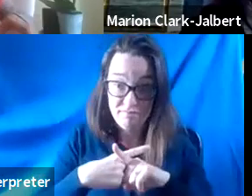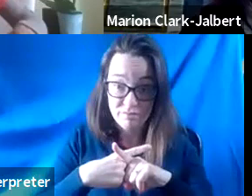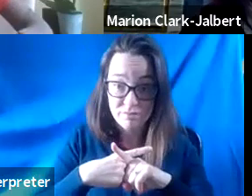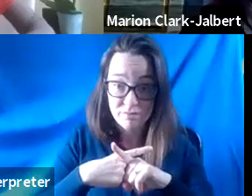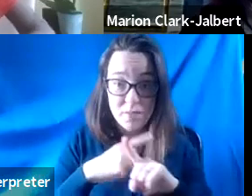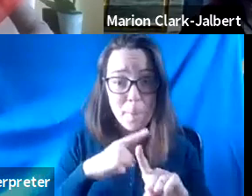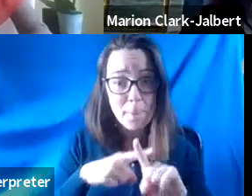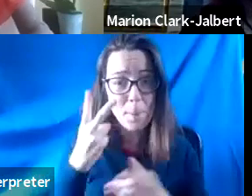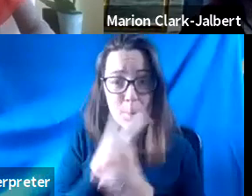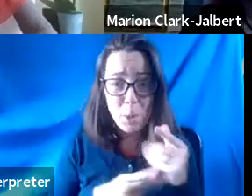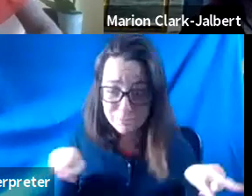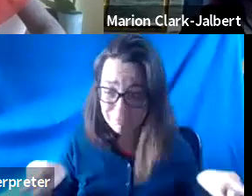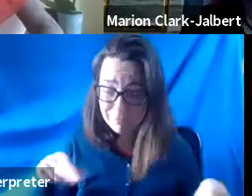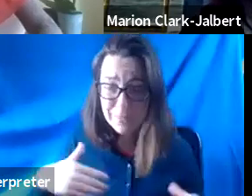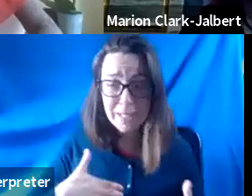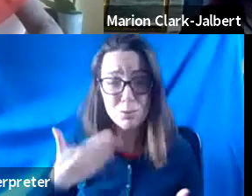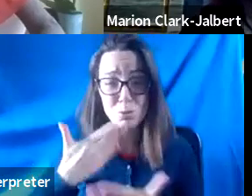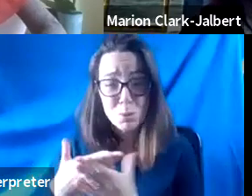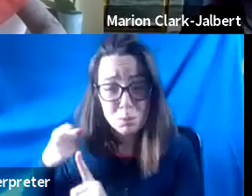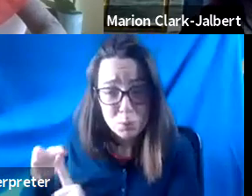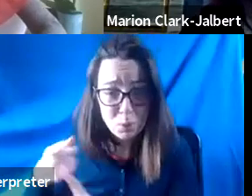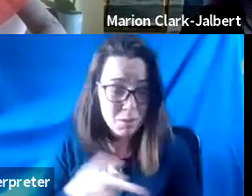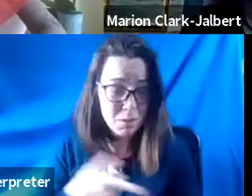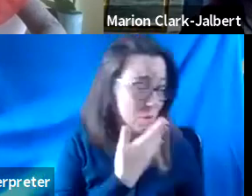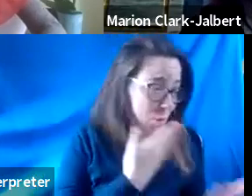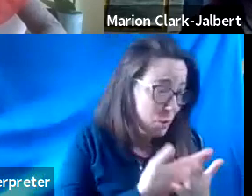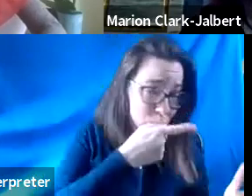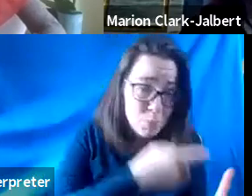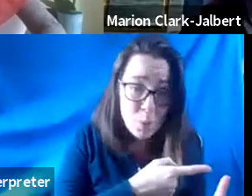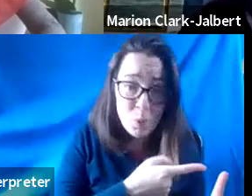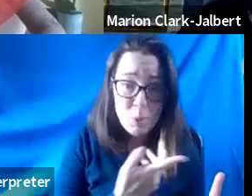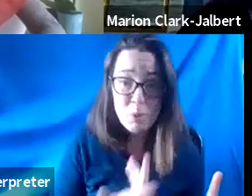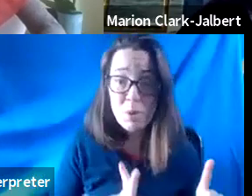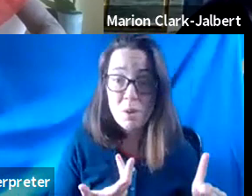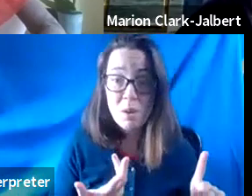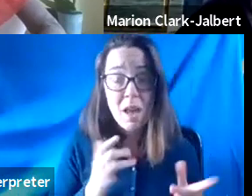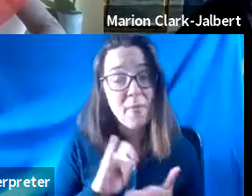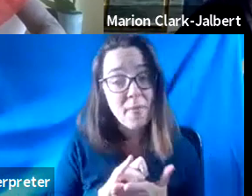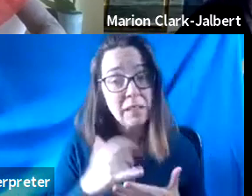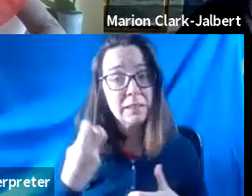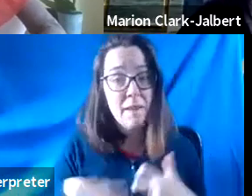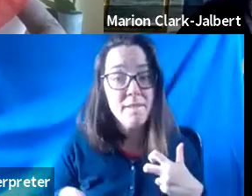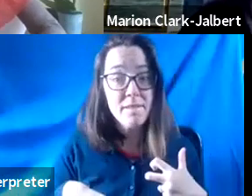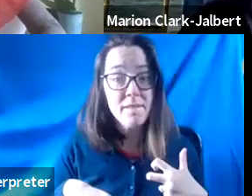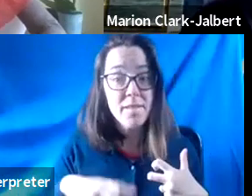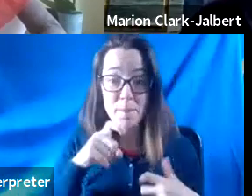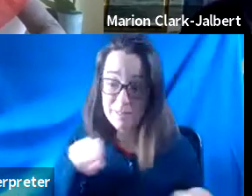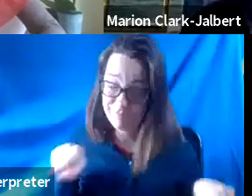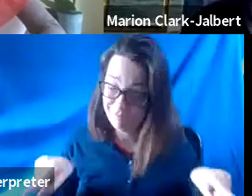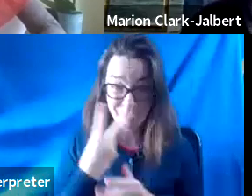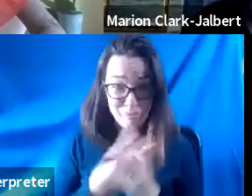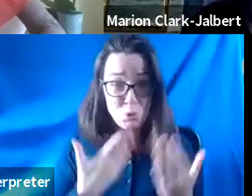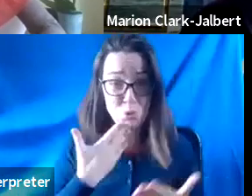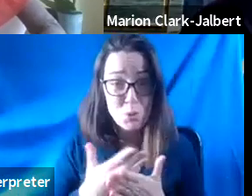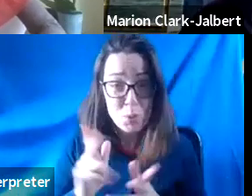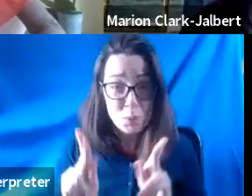do the right thing, right? And that's when it becomes painful, when you're in a group of people who are all fighting with each other and they're all good people trying to do the right thing